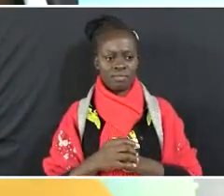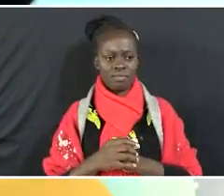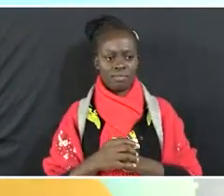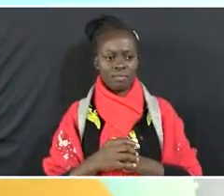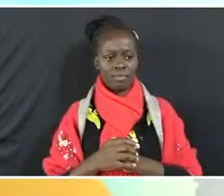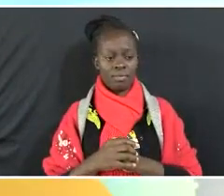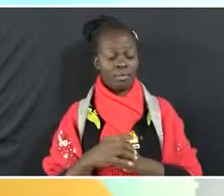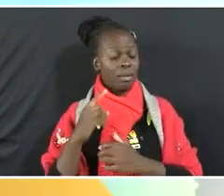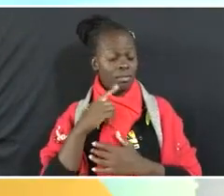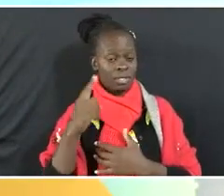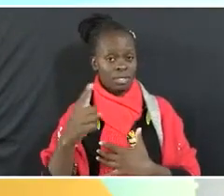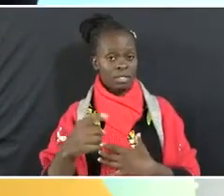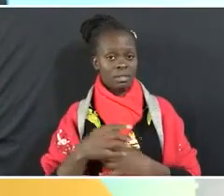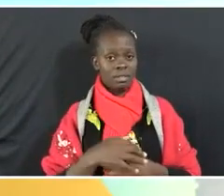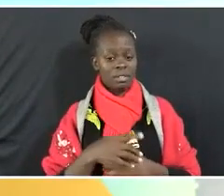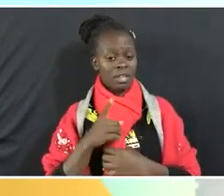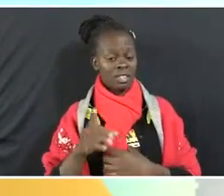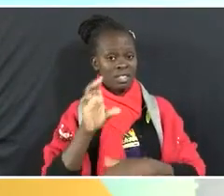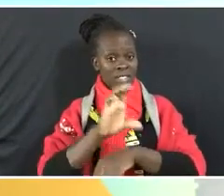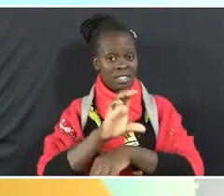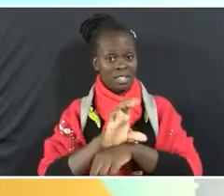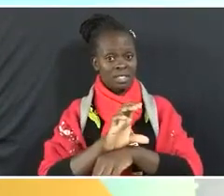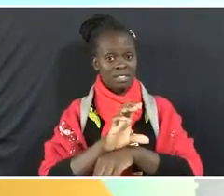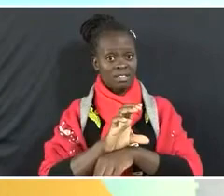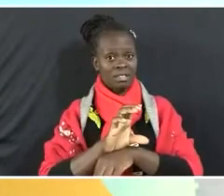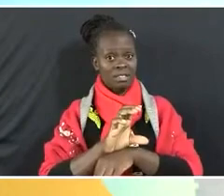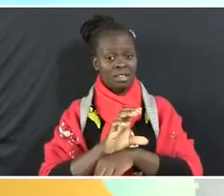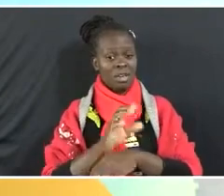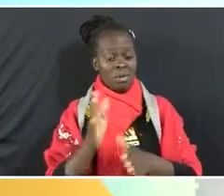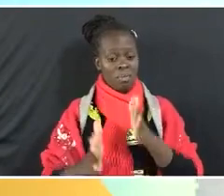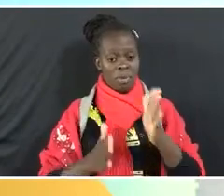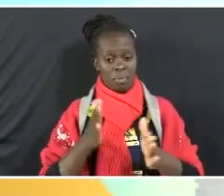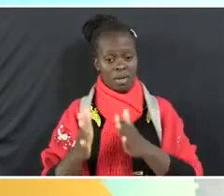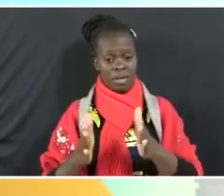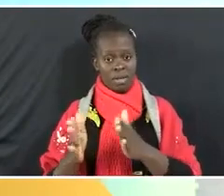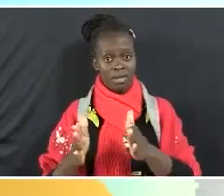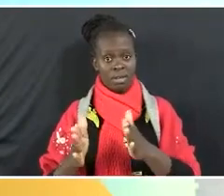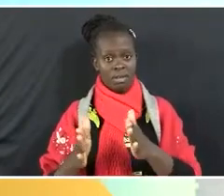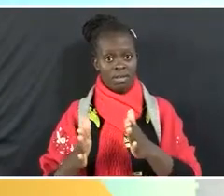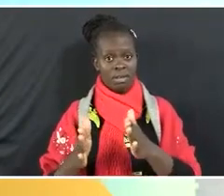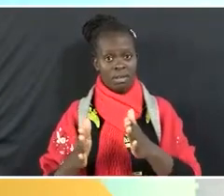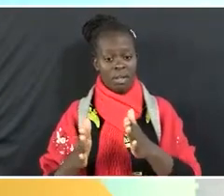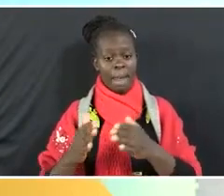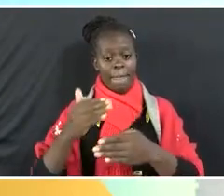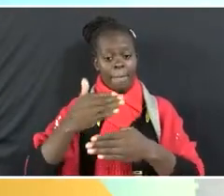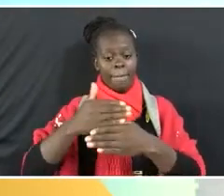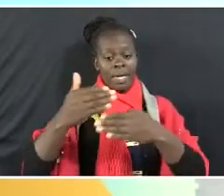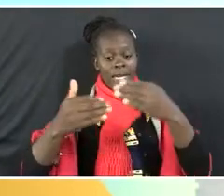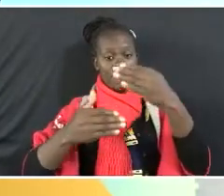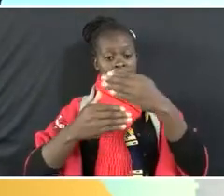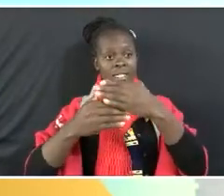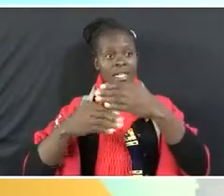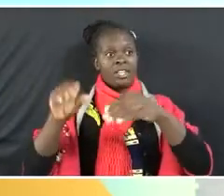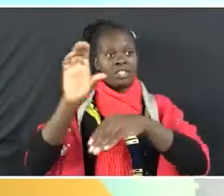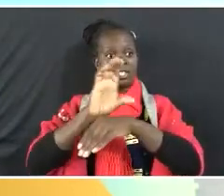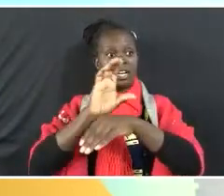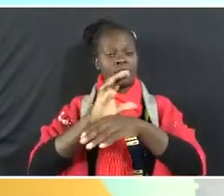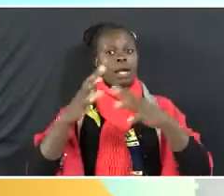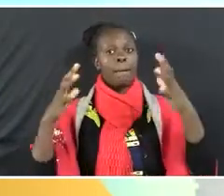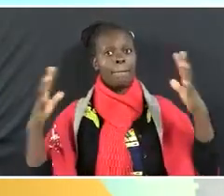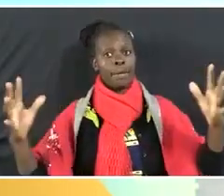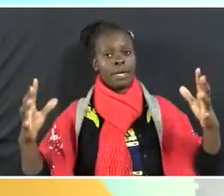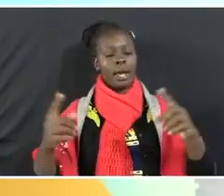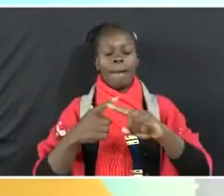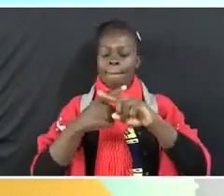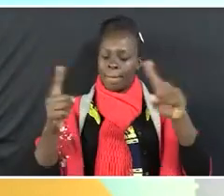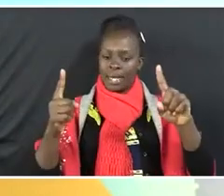Let me tell you, this church is planning to put up the sanctuary for the Lord, and there's nothing wrong with that. But before you